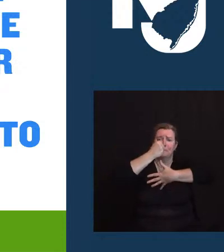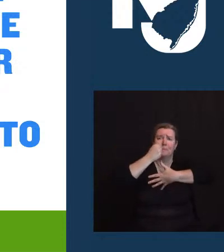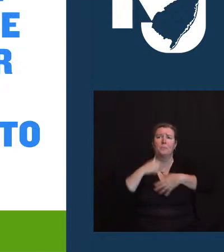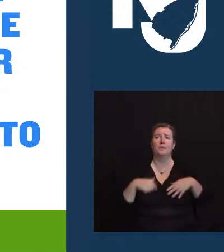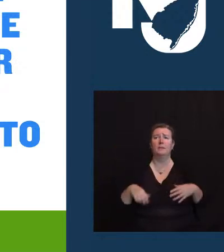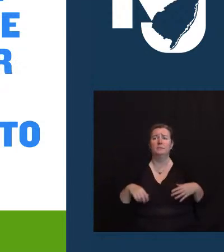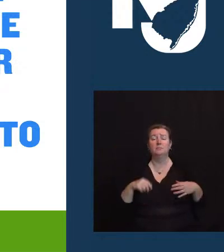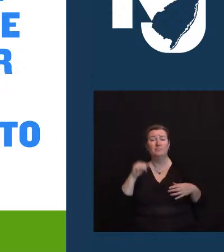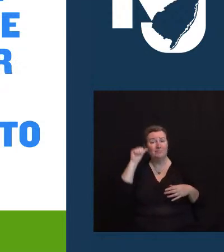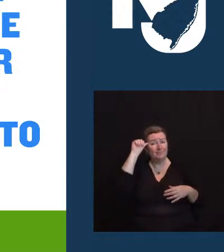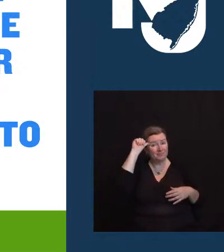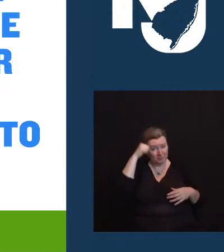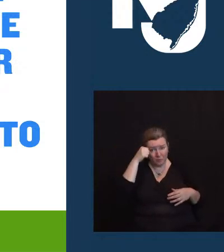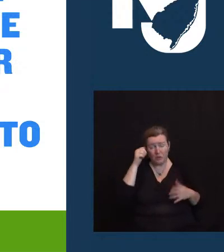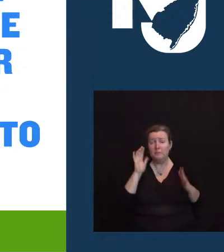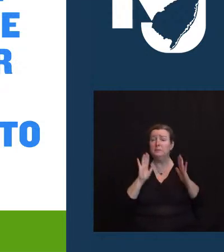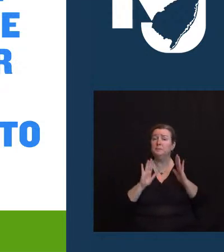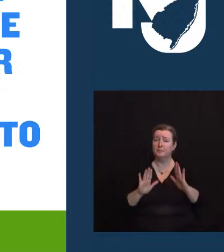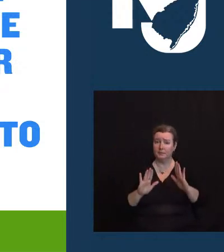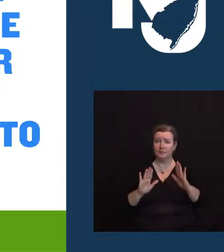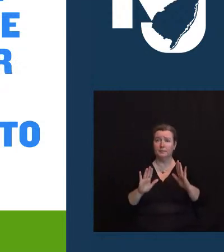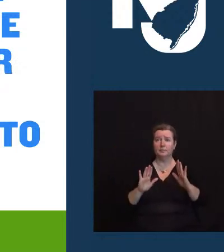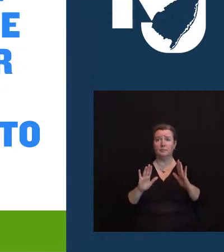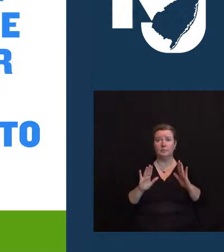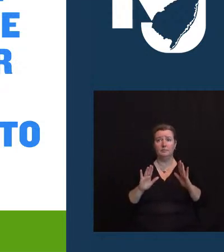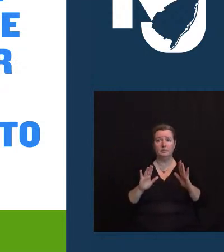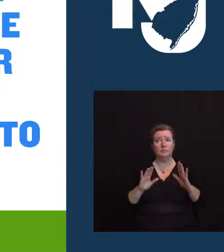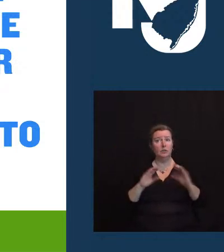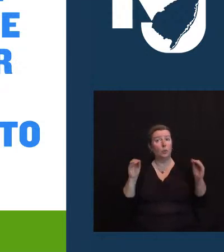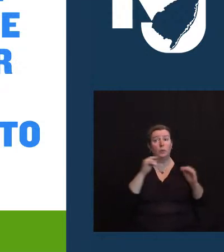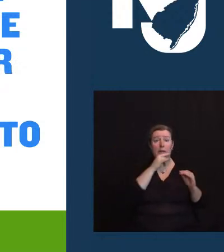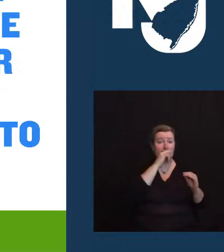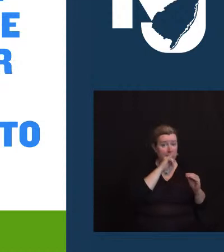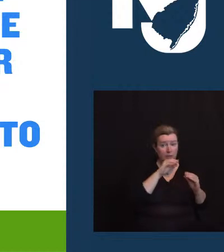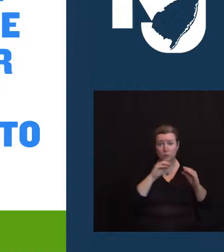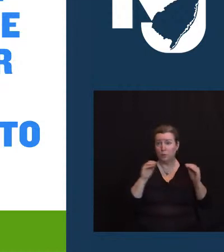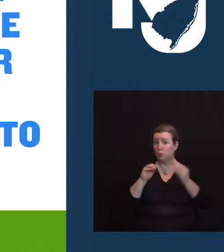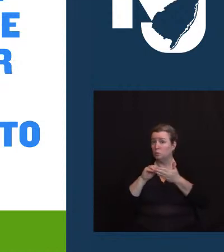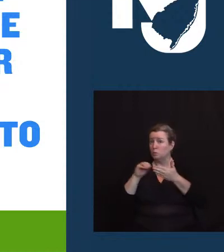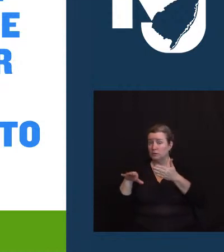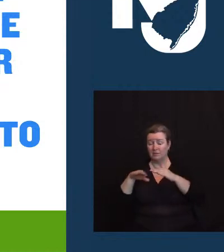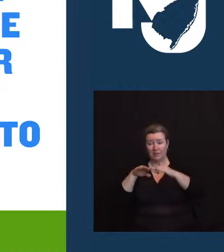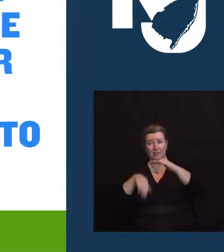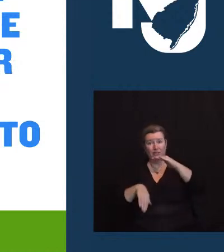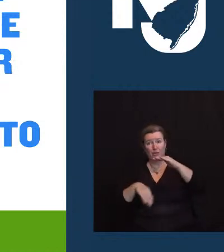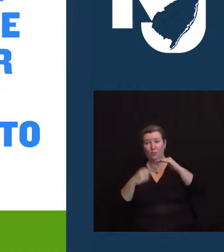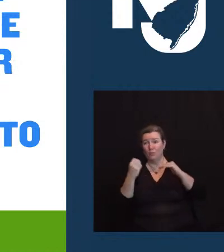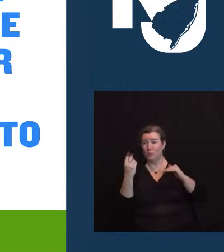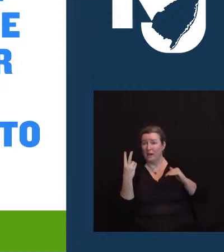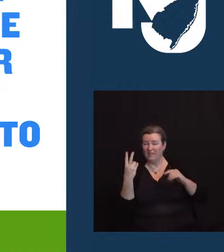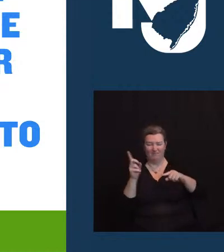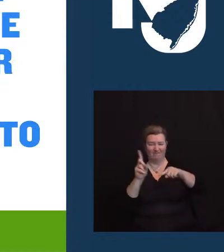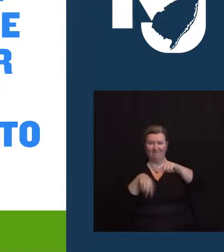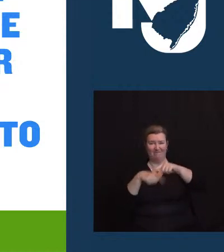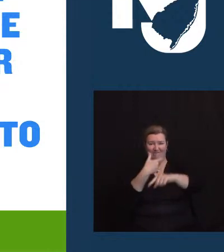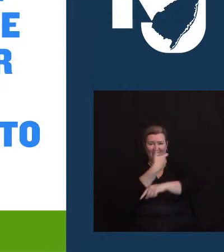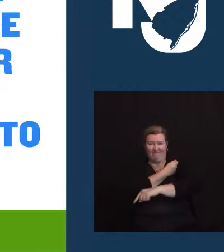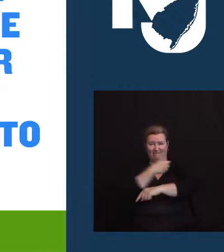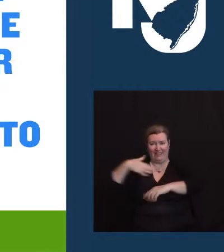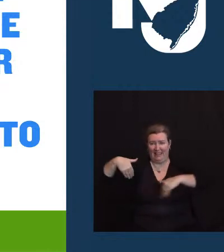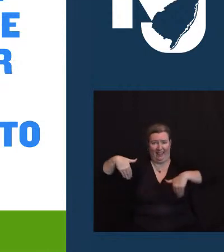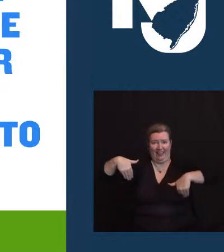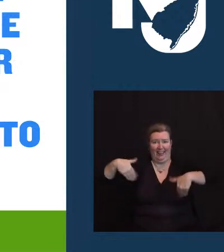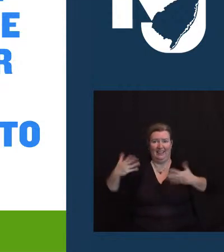if that weren't enough, that no kids, no students or anybody under the age of 12 are yet eligible to be vaccinated. And roughly